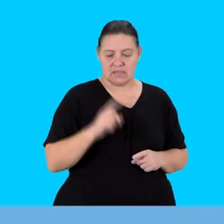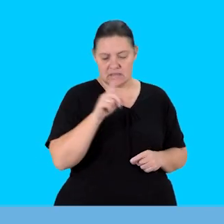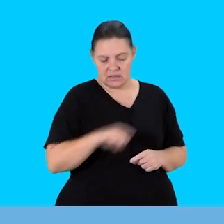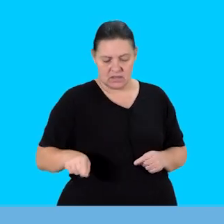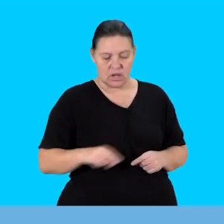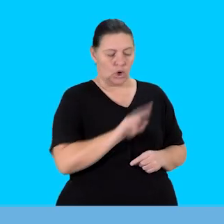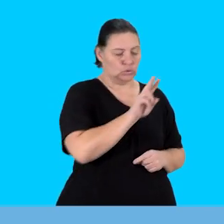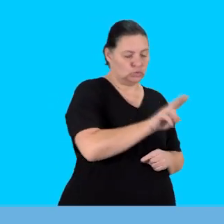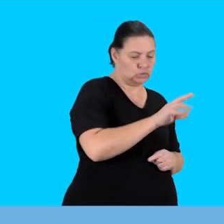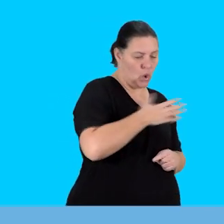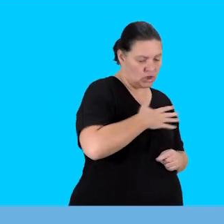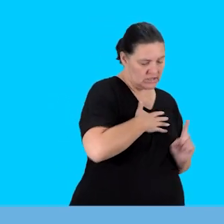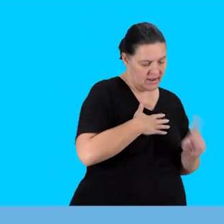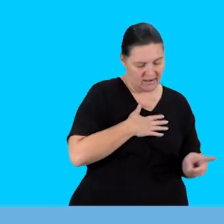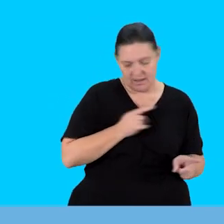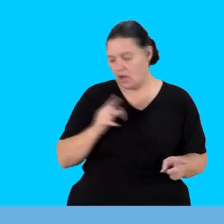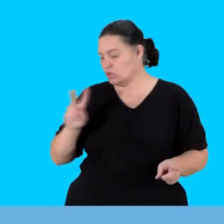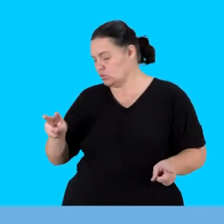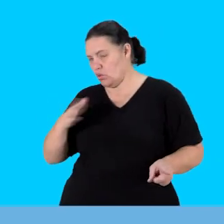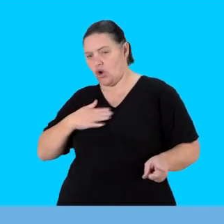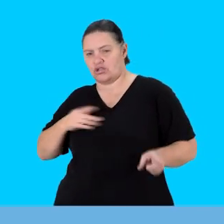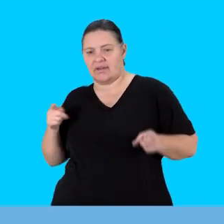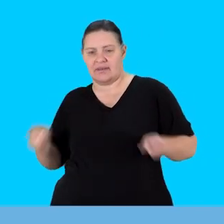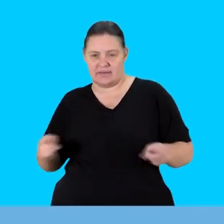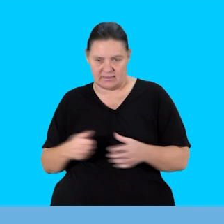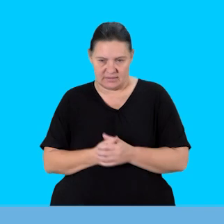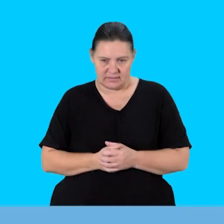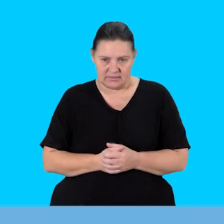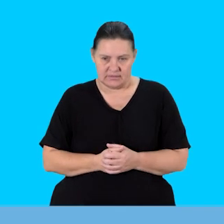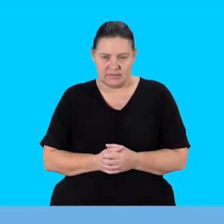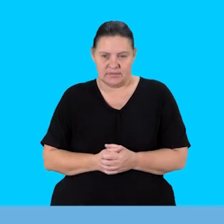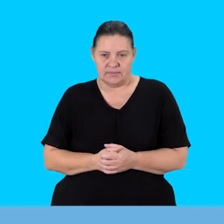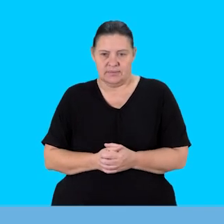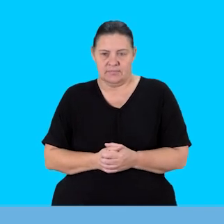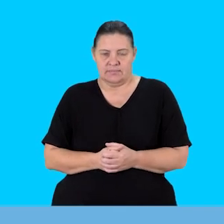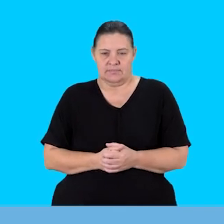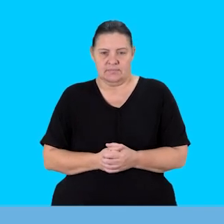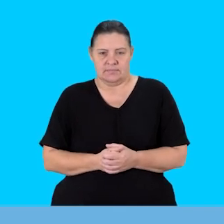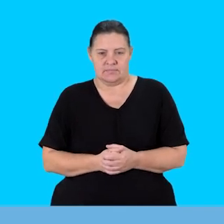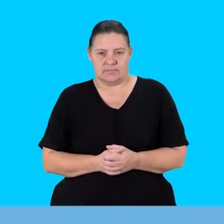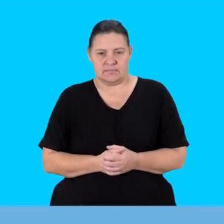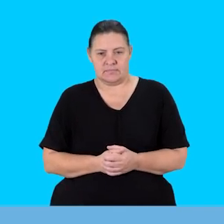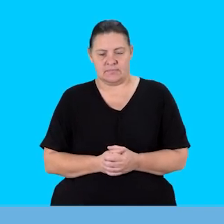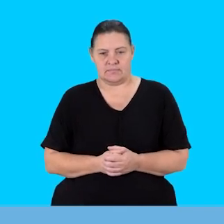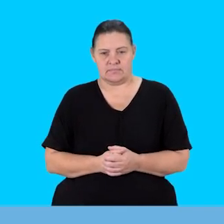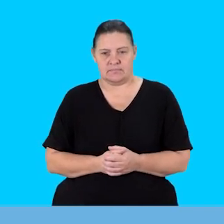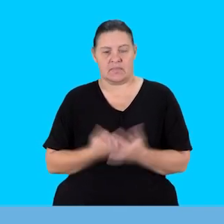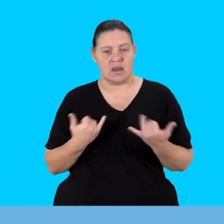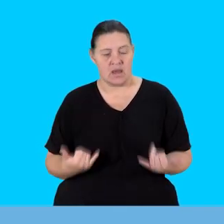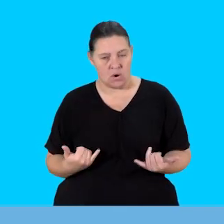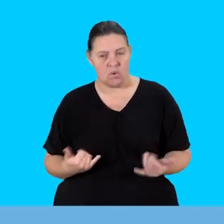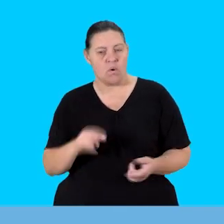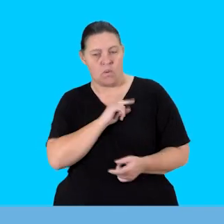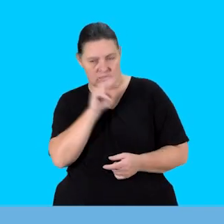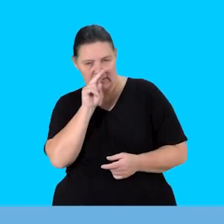affects the O, and now it's 2O. On this side again, the reactants, I still have 2 oxygens. Now,